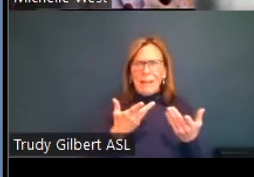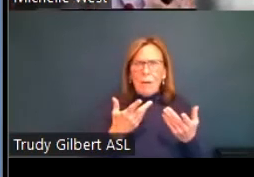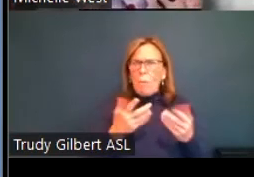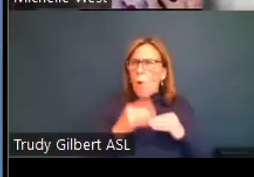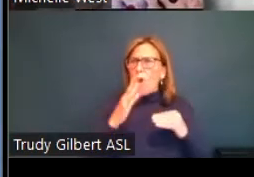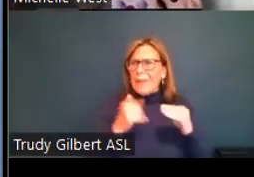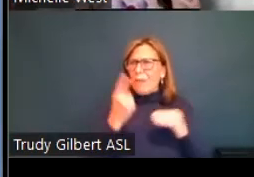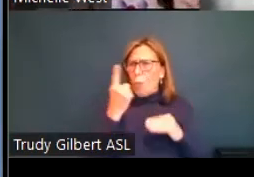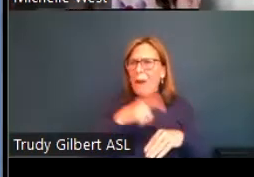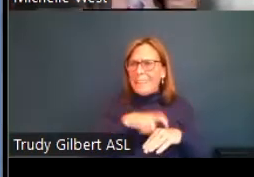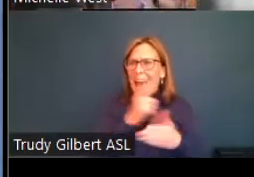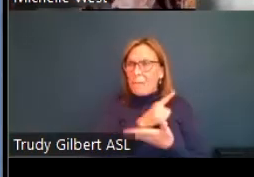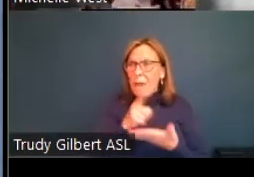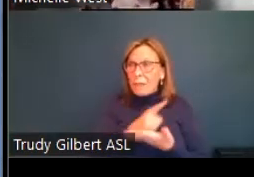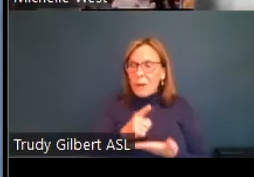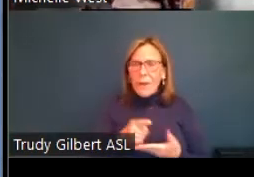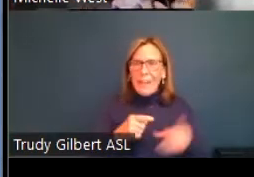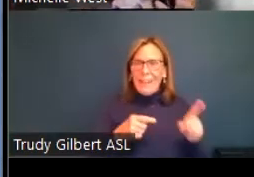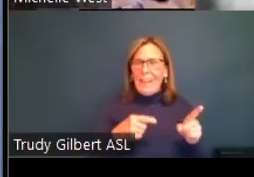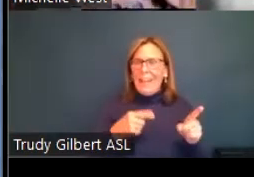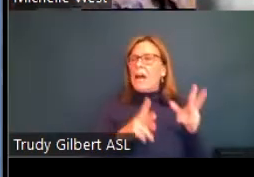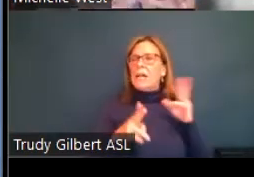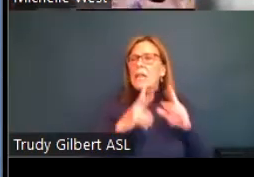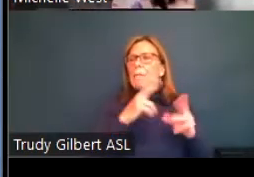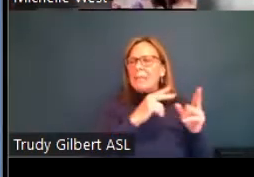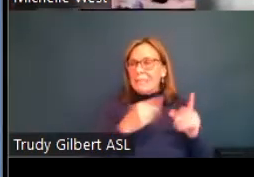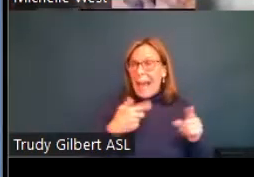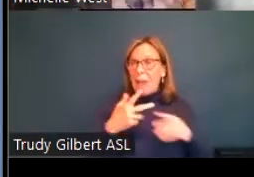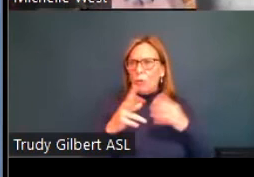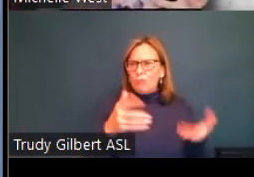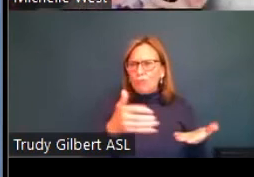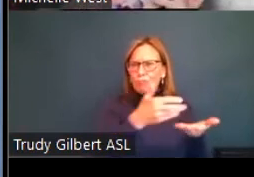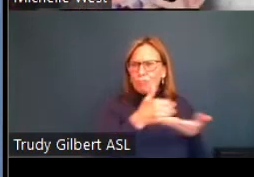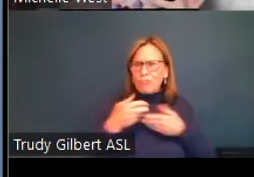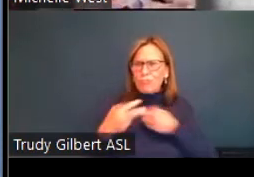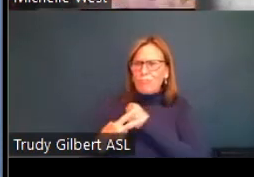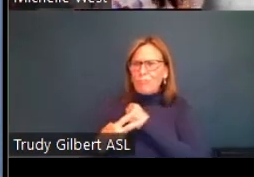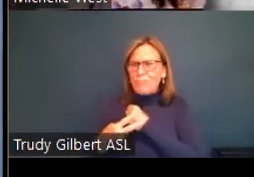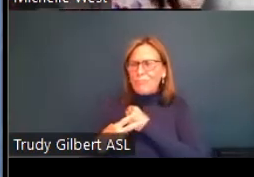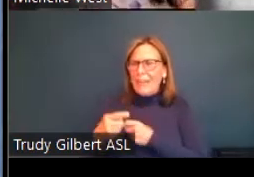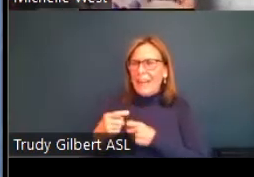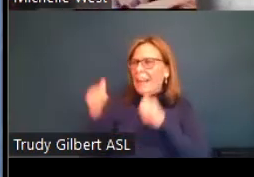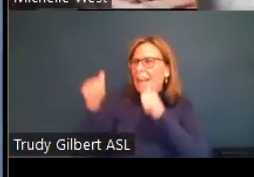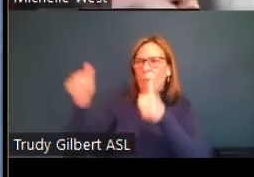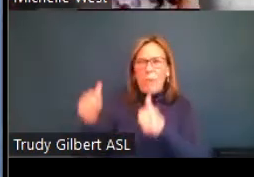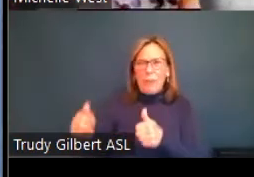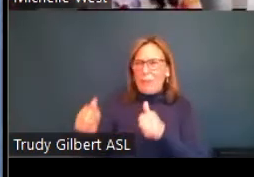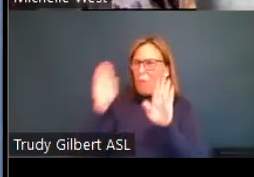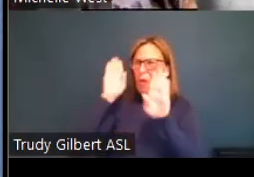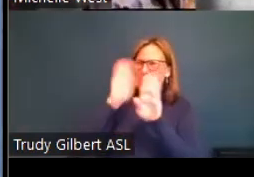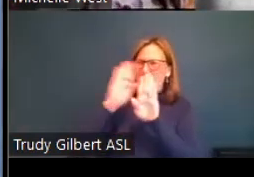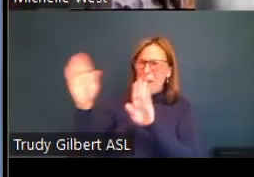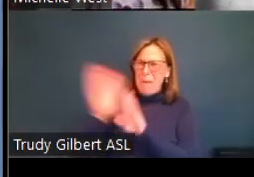keep clippings. They're called clippings. Basically, there's an image now of a bulletin board. You can't see the bulletin board, but it's